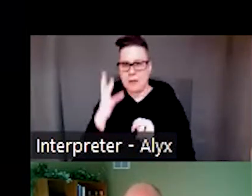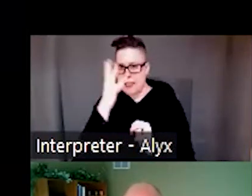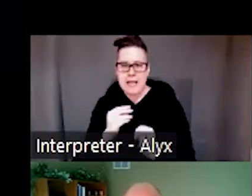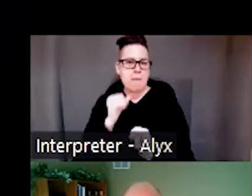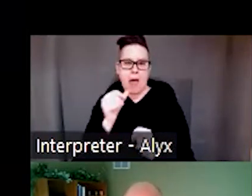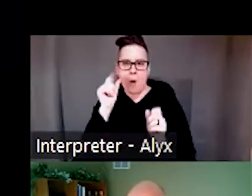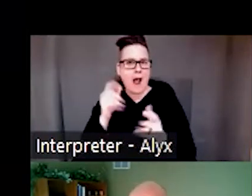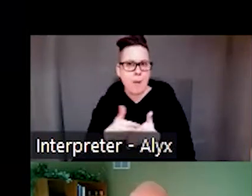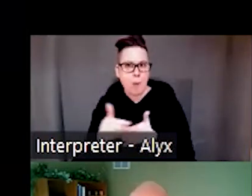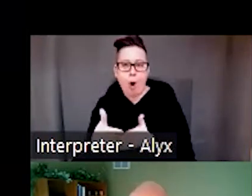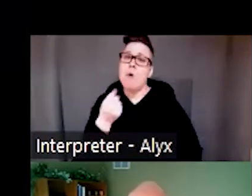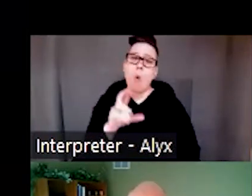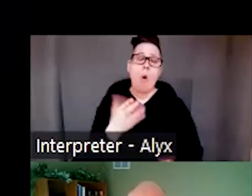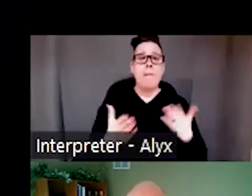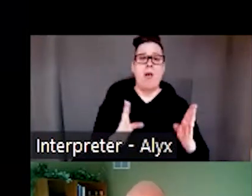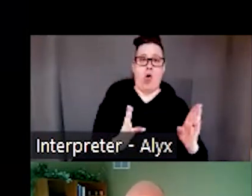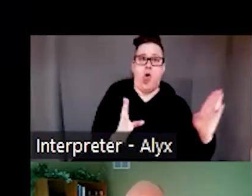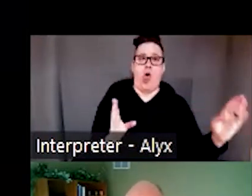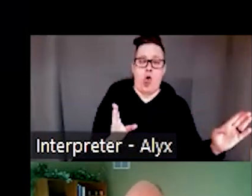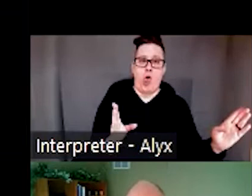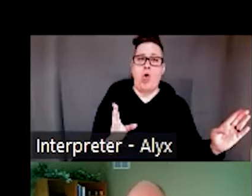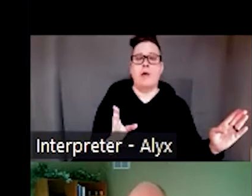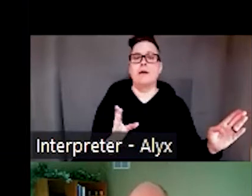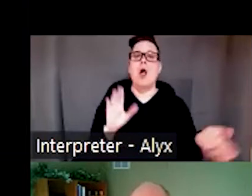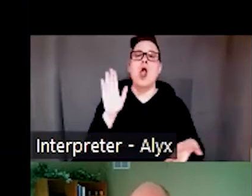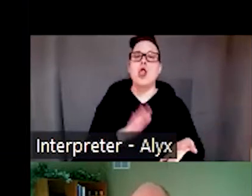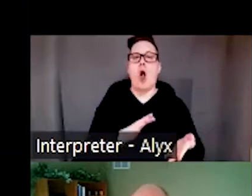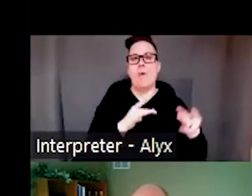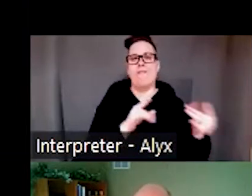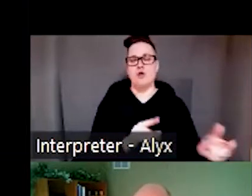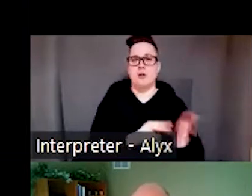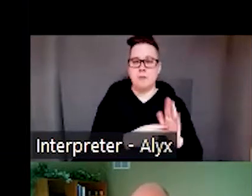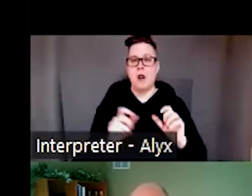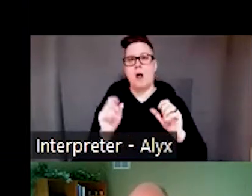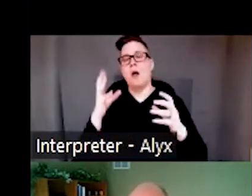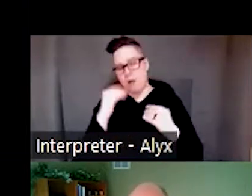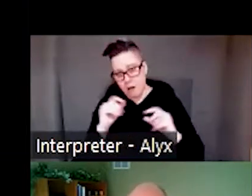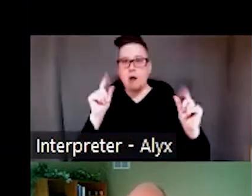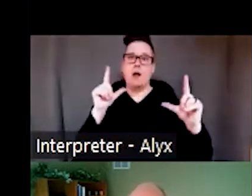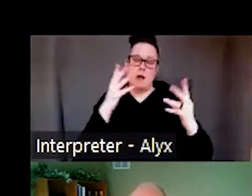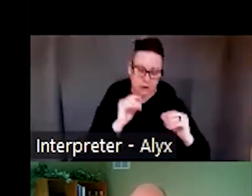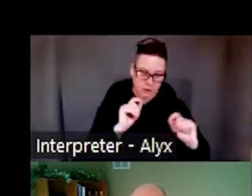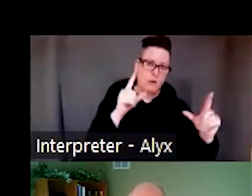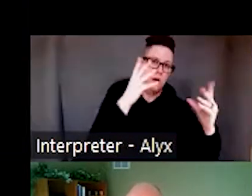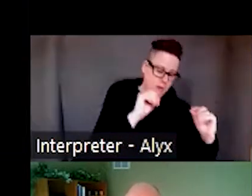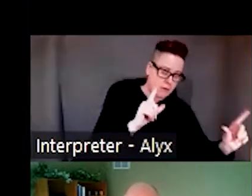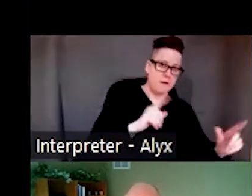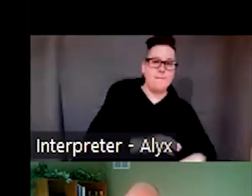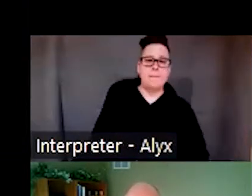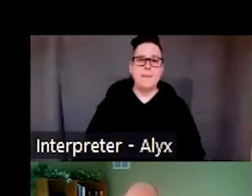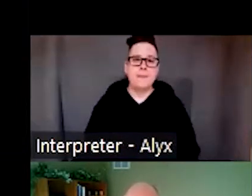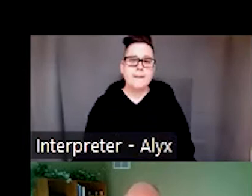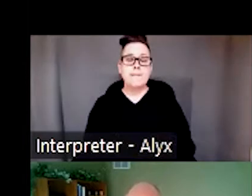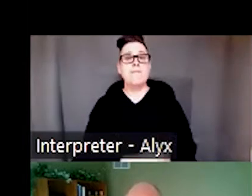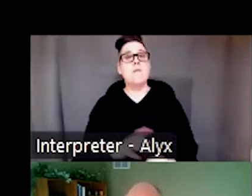wakefulness, or it may occur with low efficiency disrupted by considerable blocks of wakefulness. Sleep can also